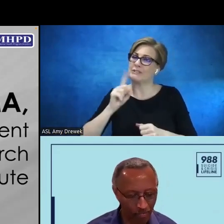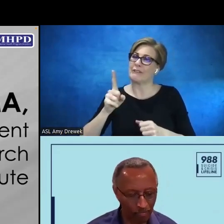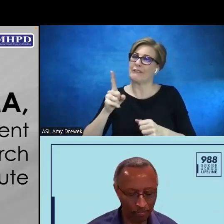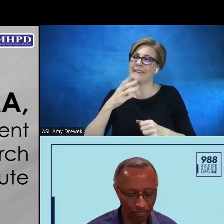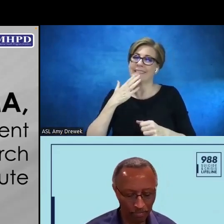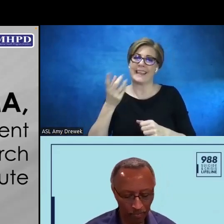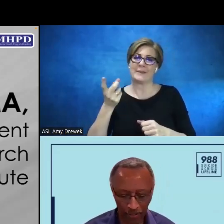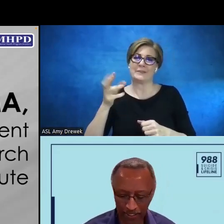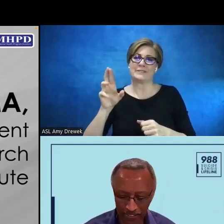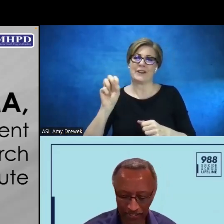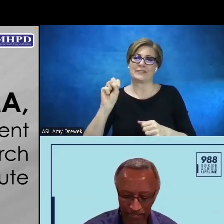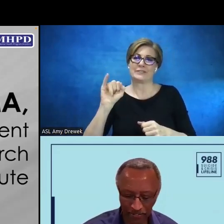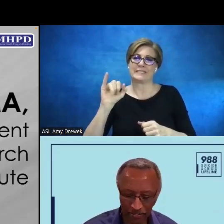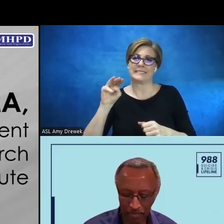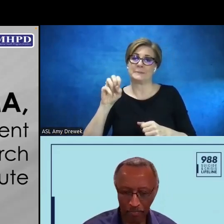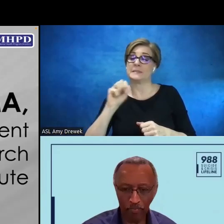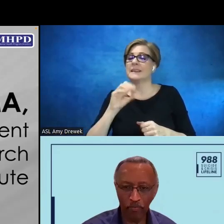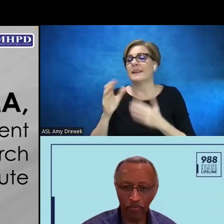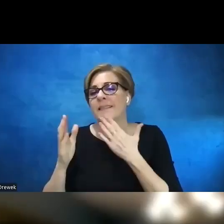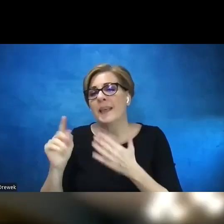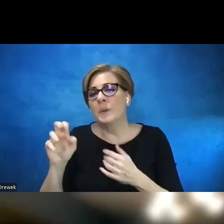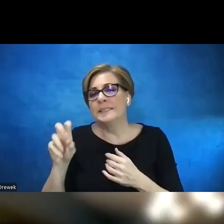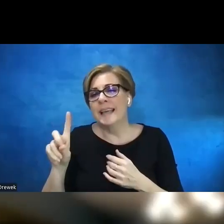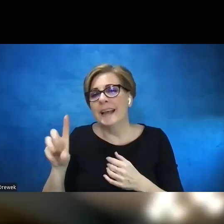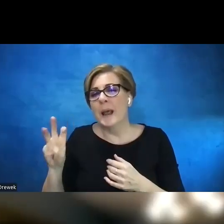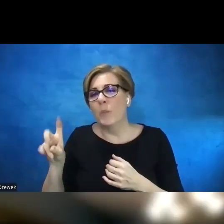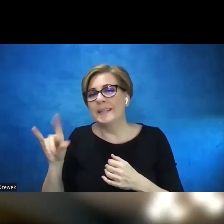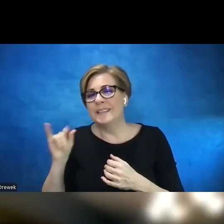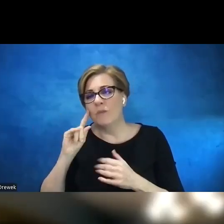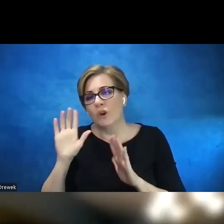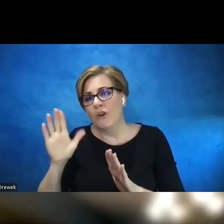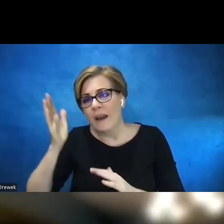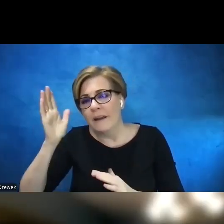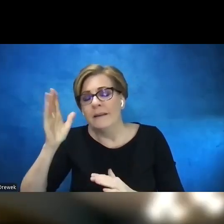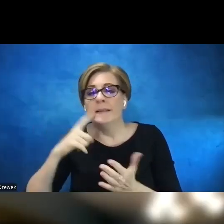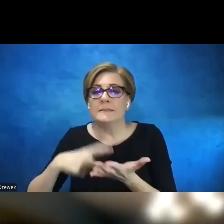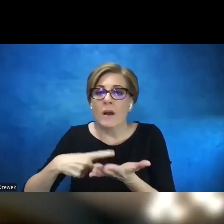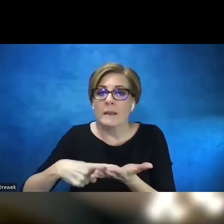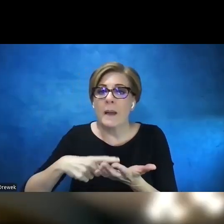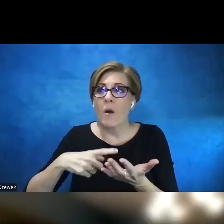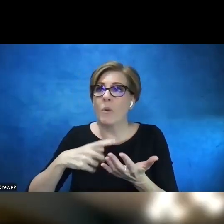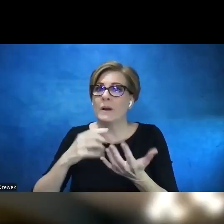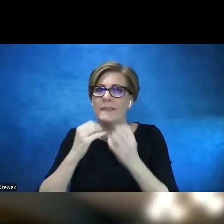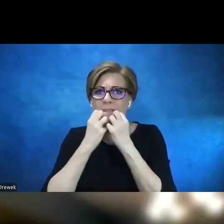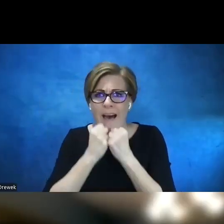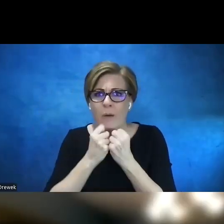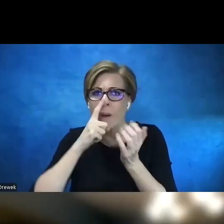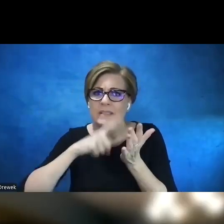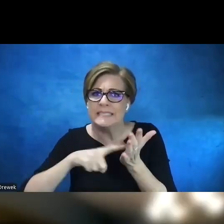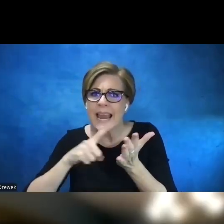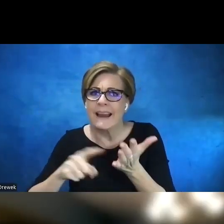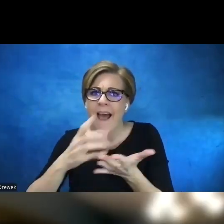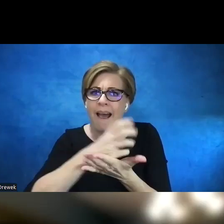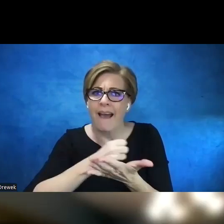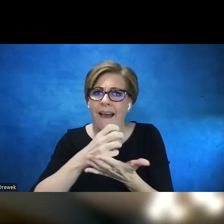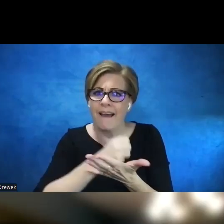Dr. Sims, and thanks again to Ted and Wendy for your great presentations and really discussing the value of data and the challenges that